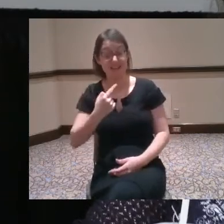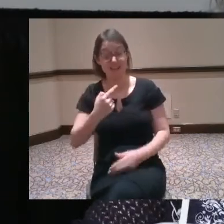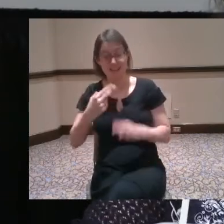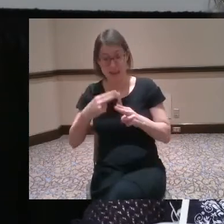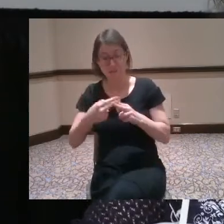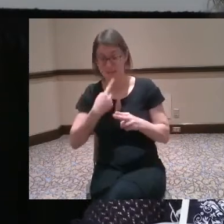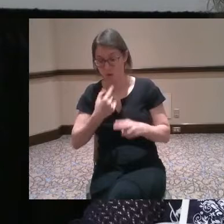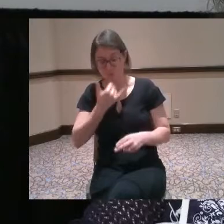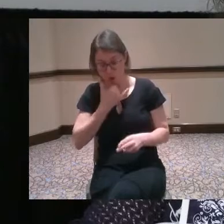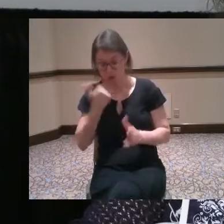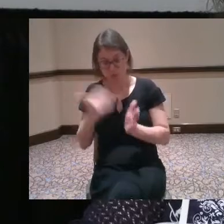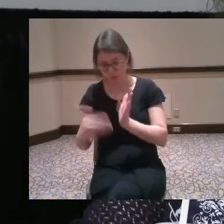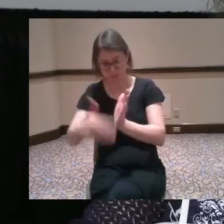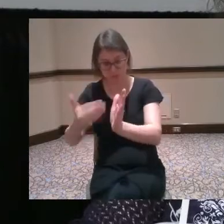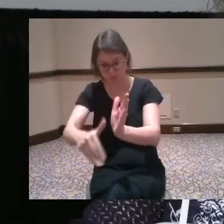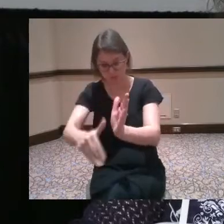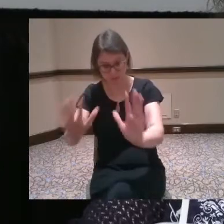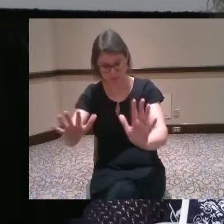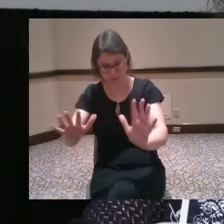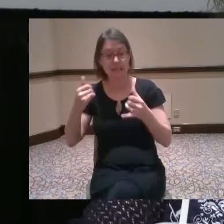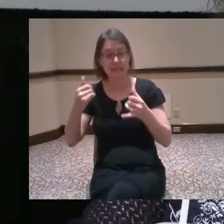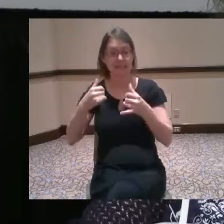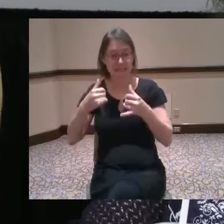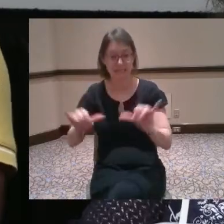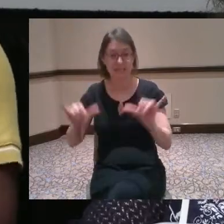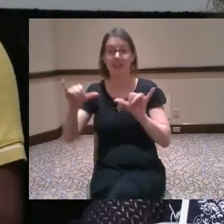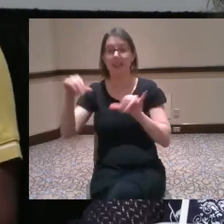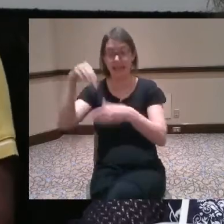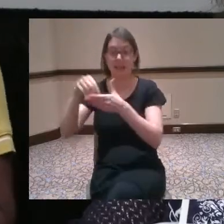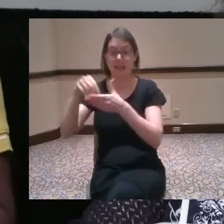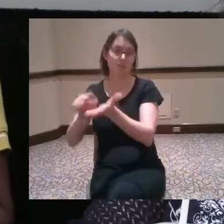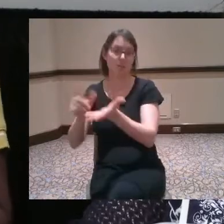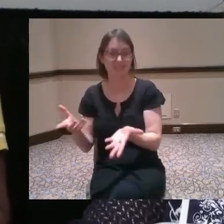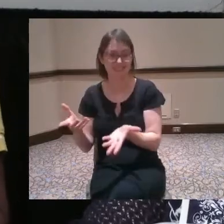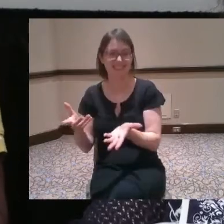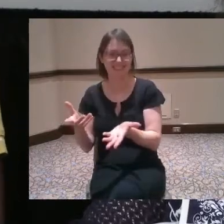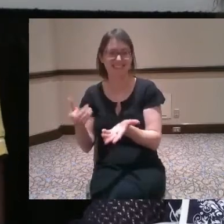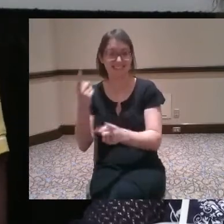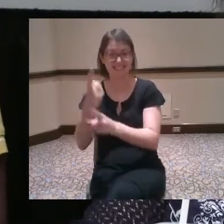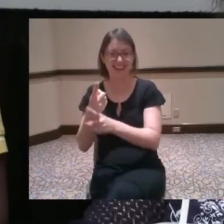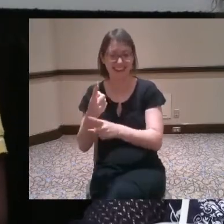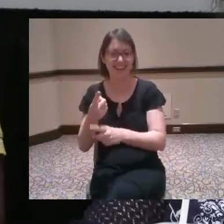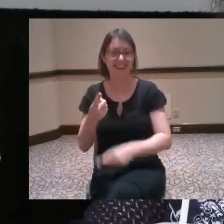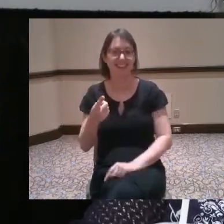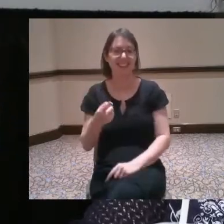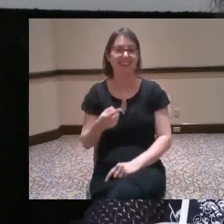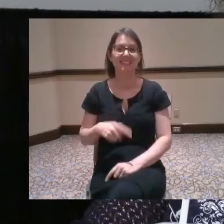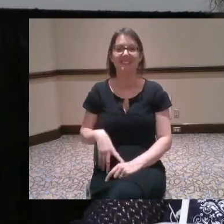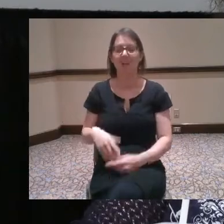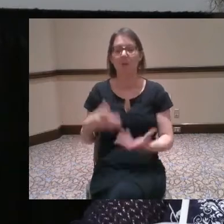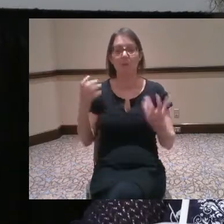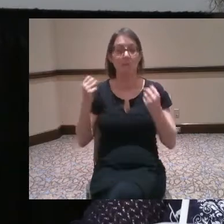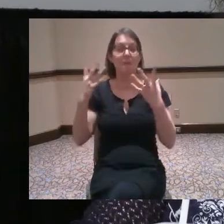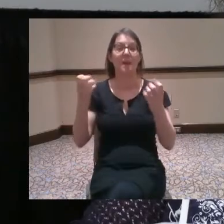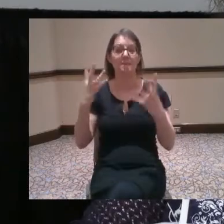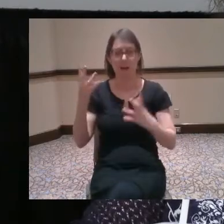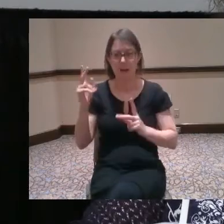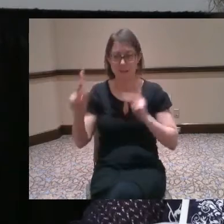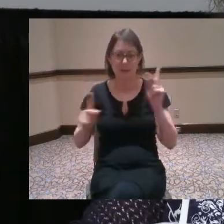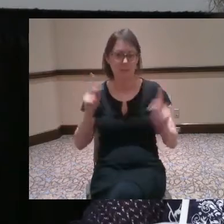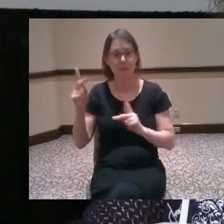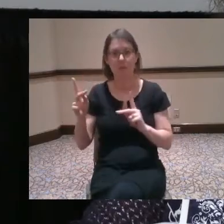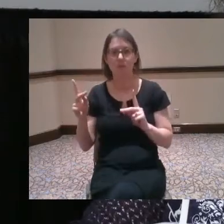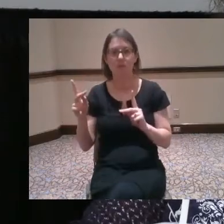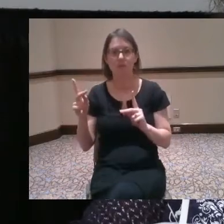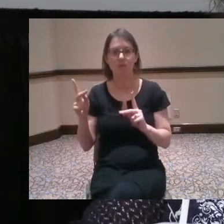not, it at least put it in print. And not just me, but colleagues and so many other folks who wouldn't